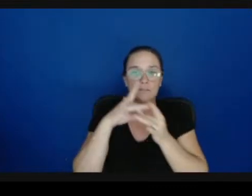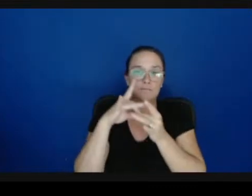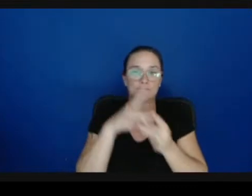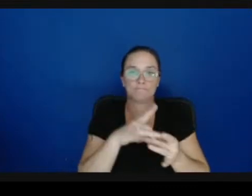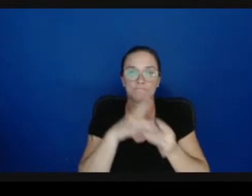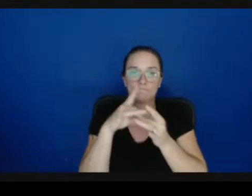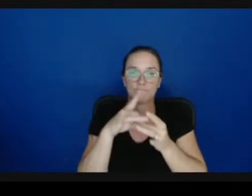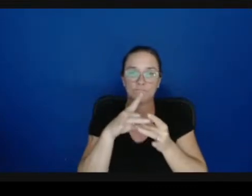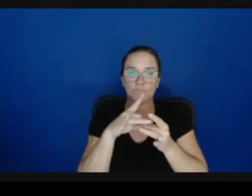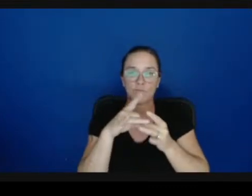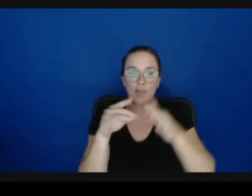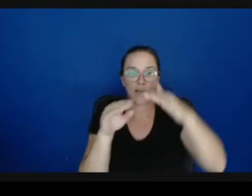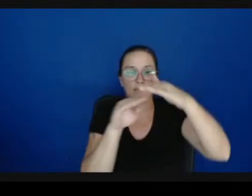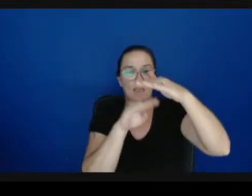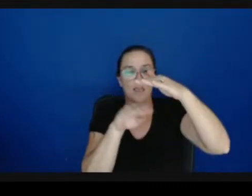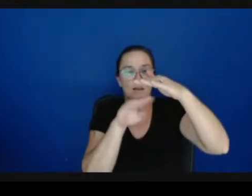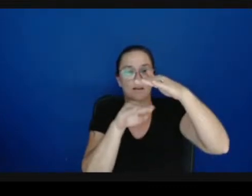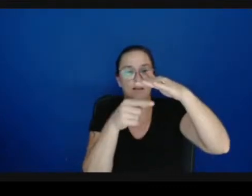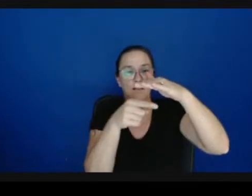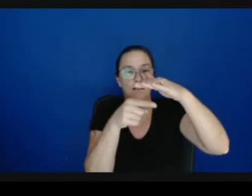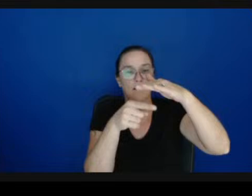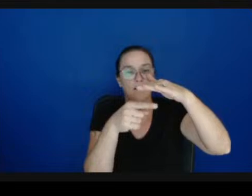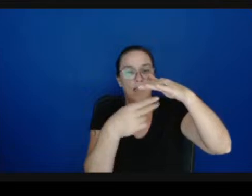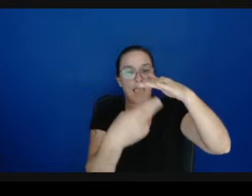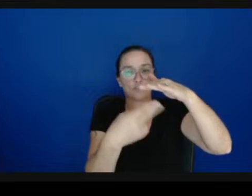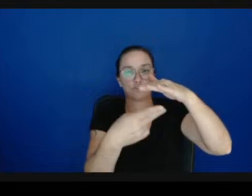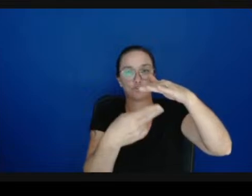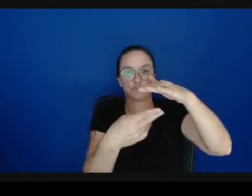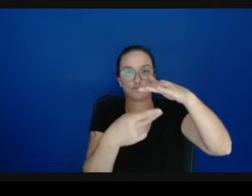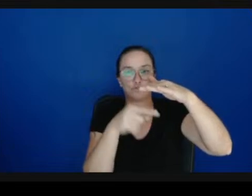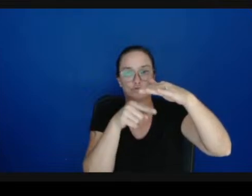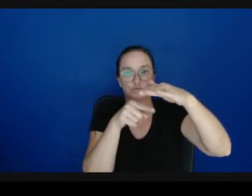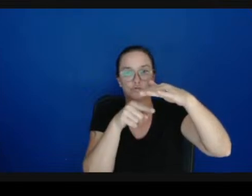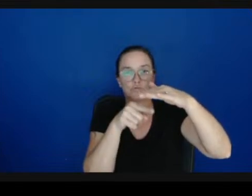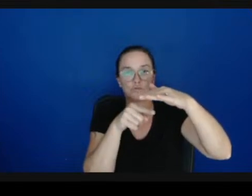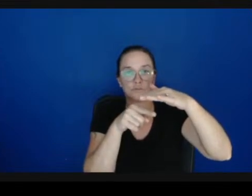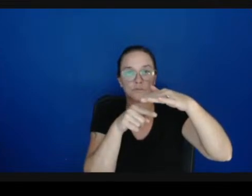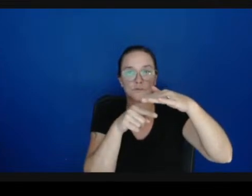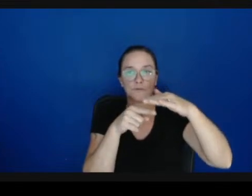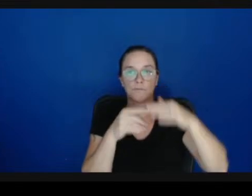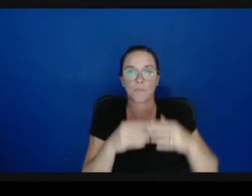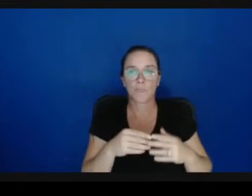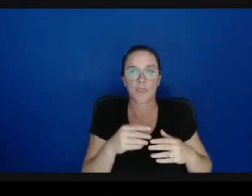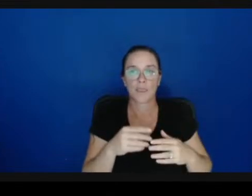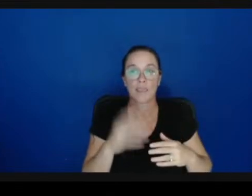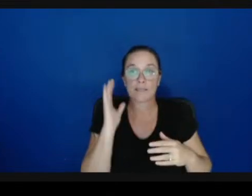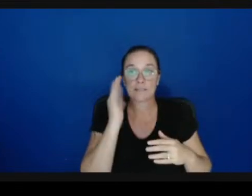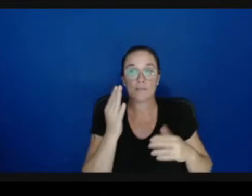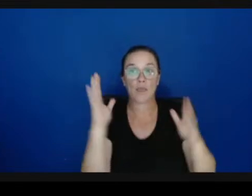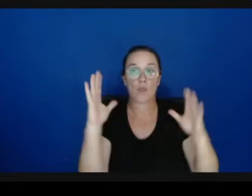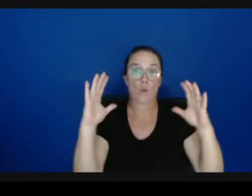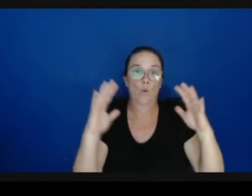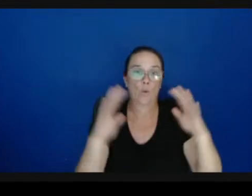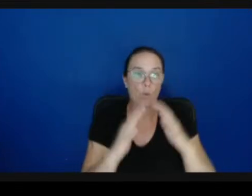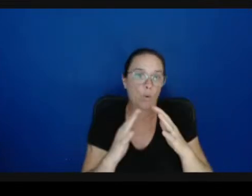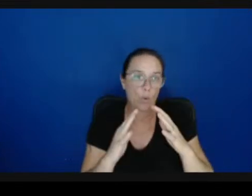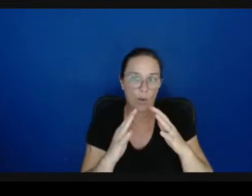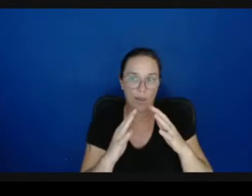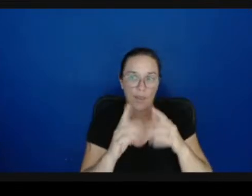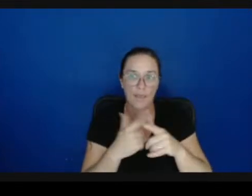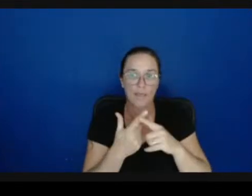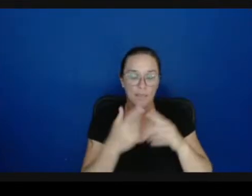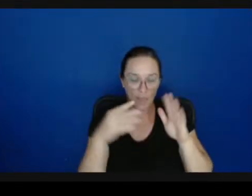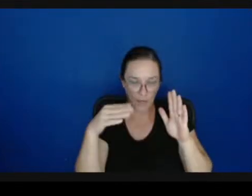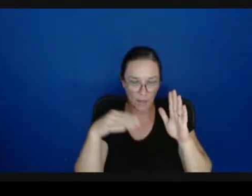telling us about the shallow reservoir. So it seemed like it was very quickly deflating, slowed down for